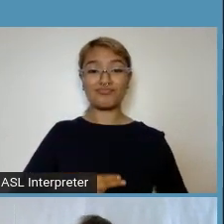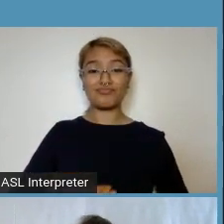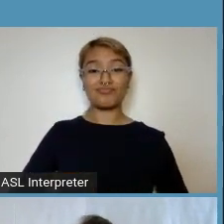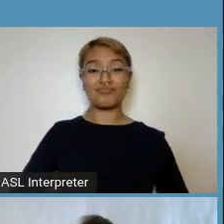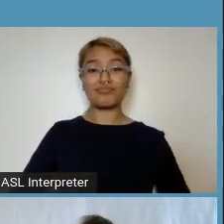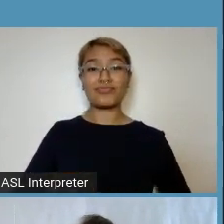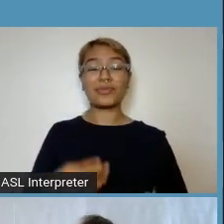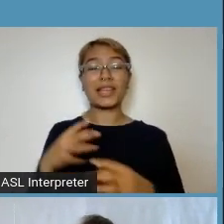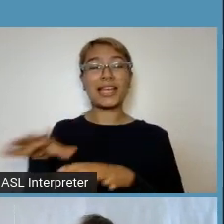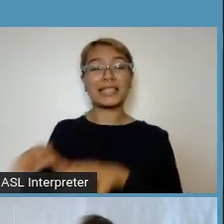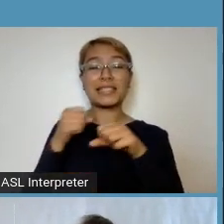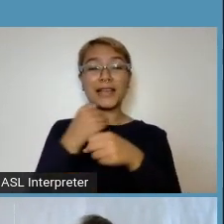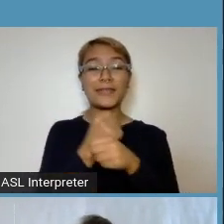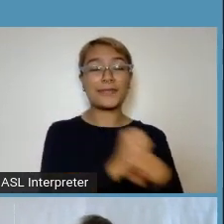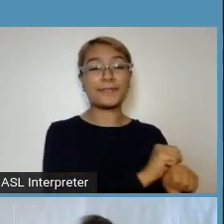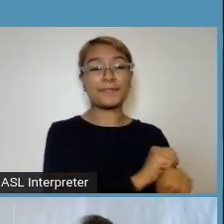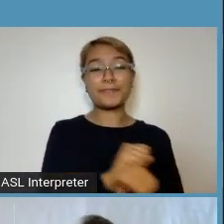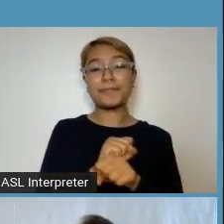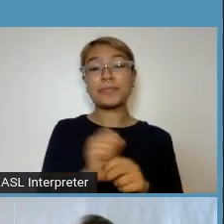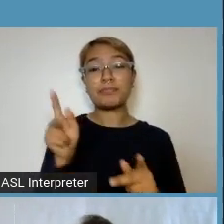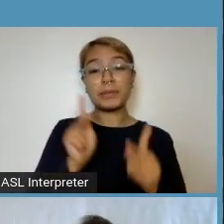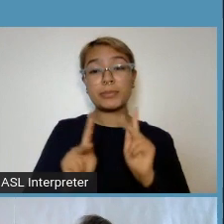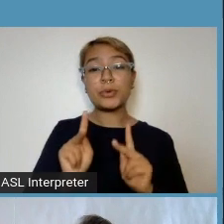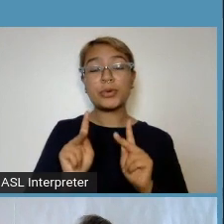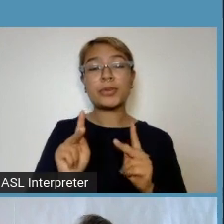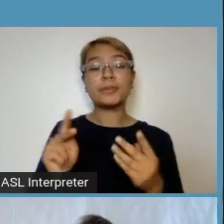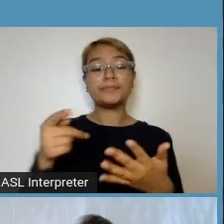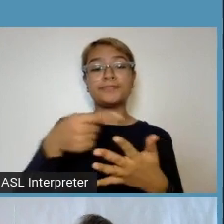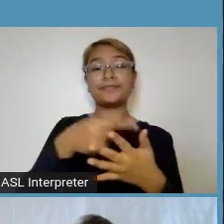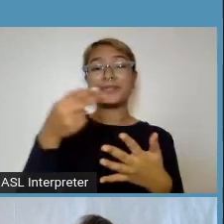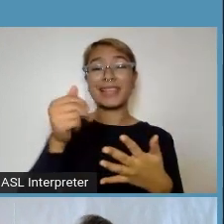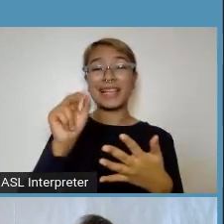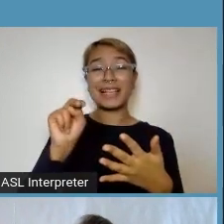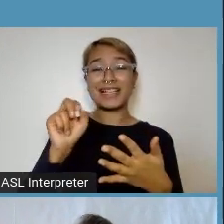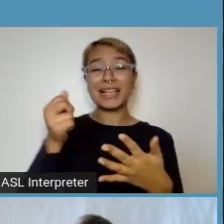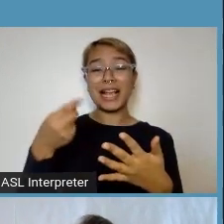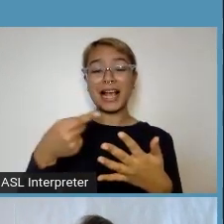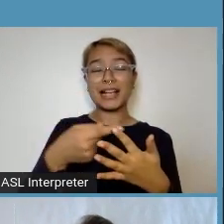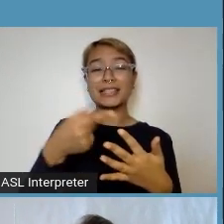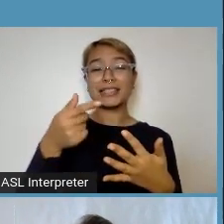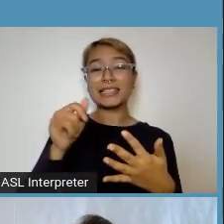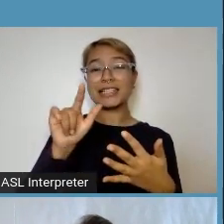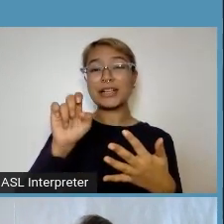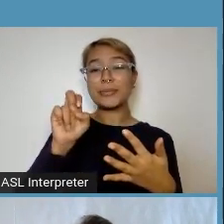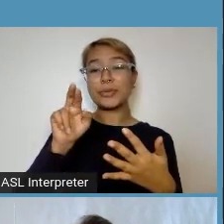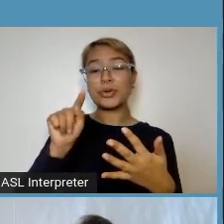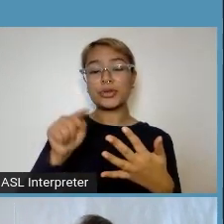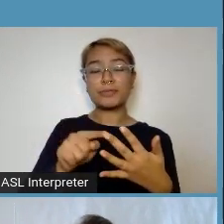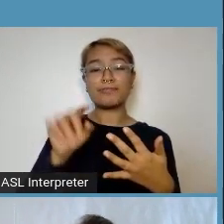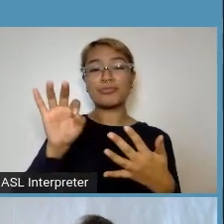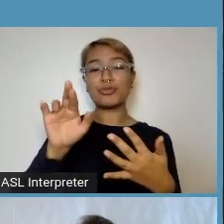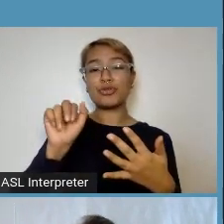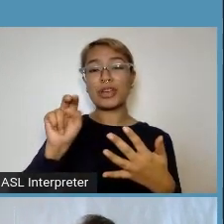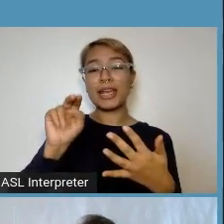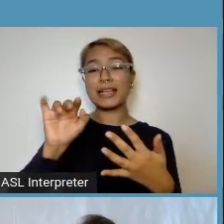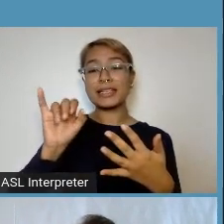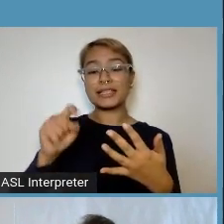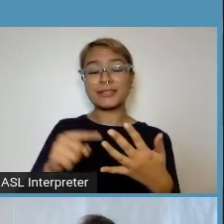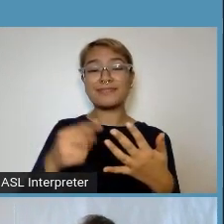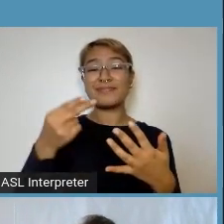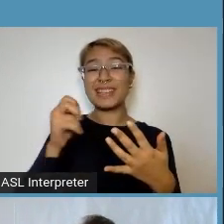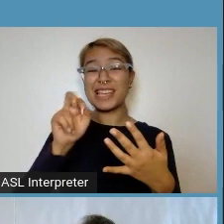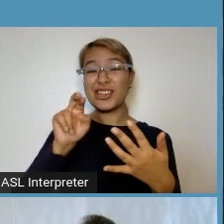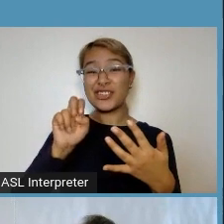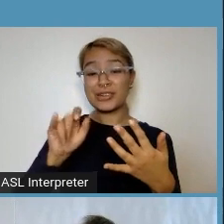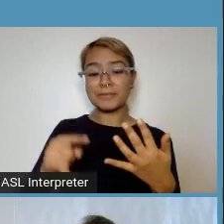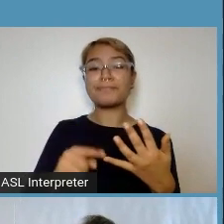made the farm prosper. Hannah, Gilbert, Francis, Harry, and Will. It also lists a